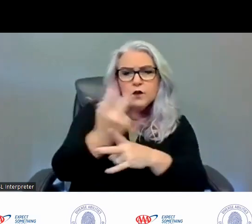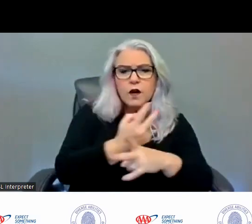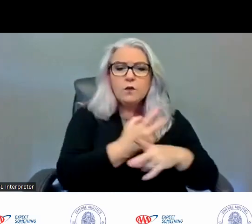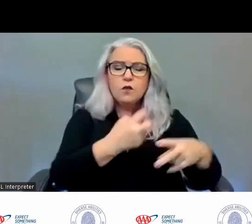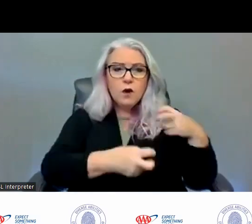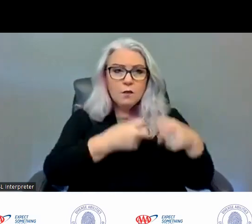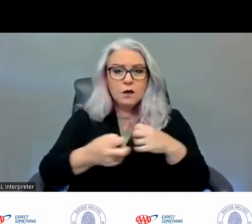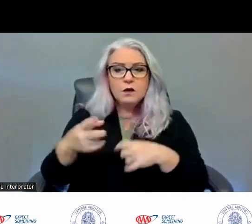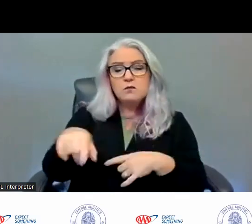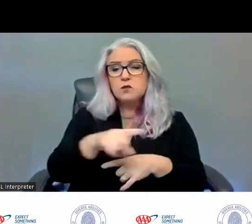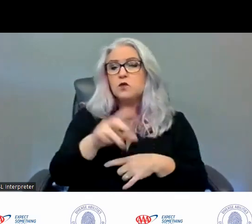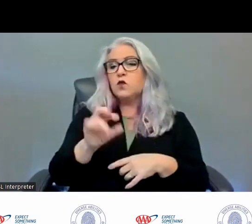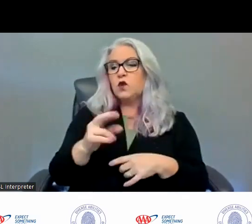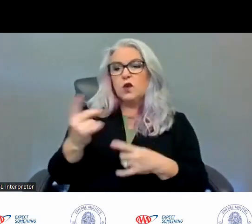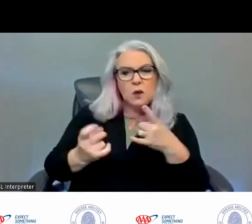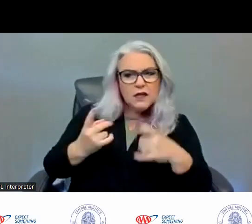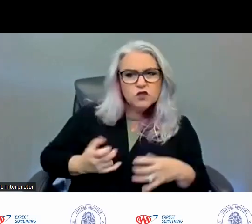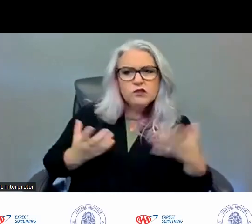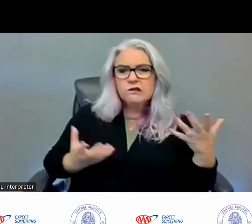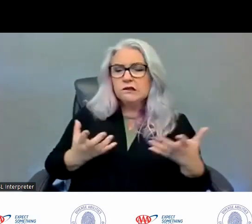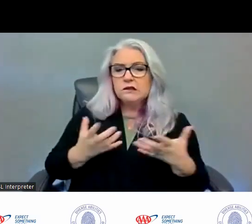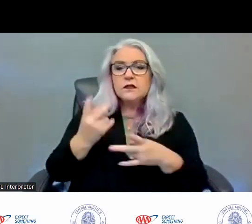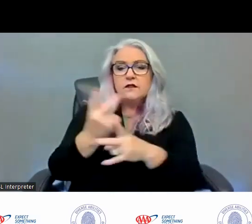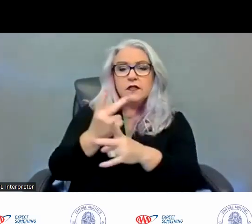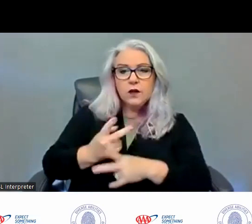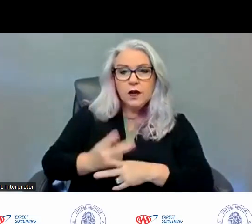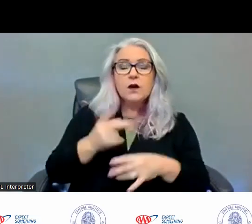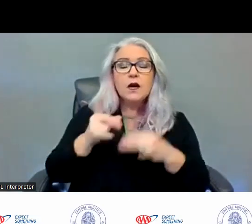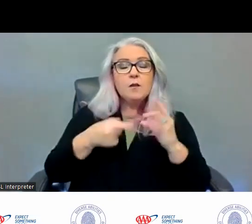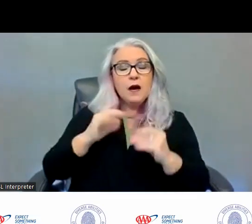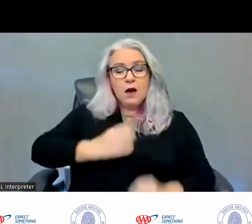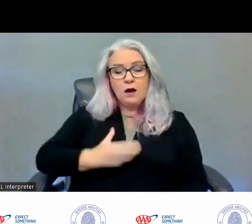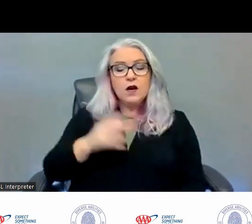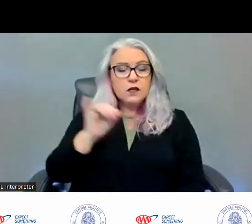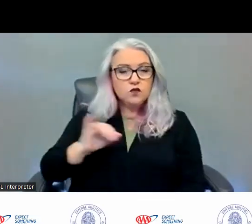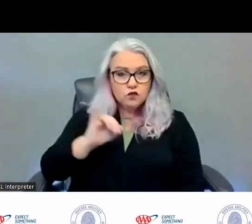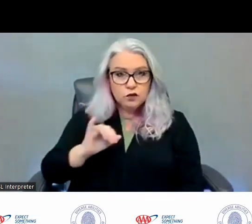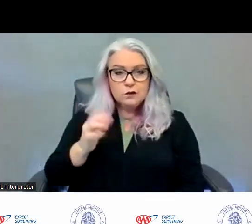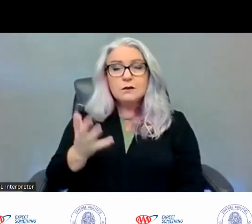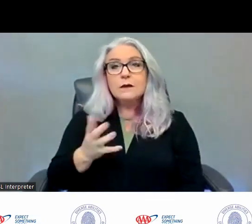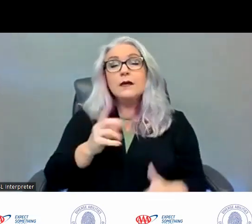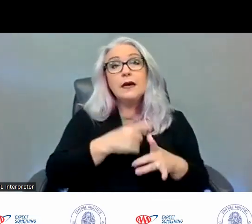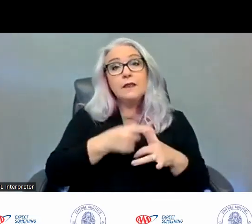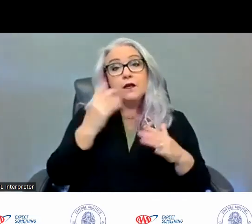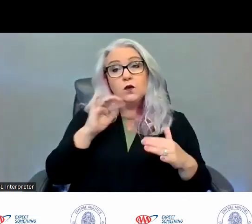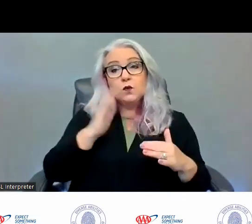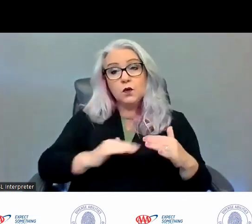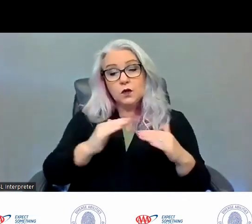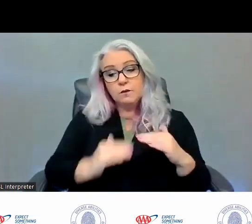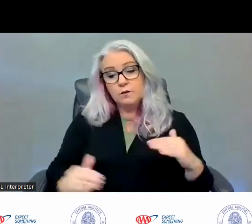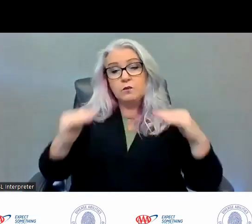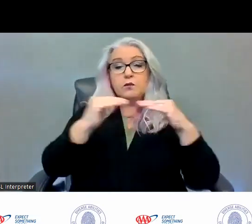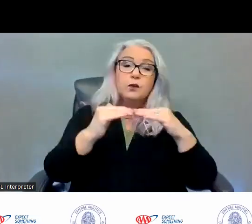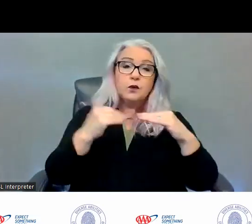or questions that they have in and around our insurance products. And then you would move to member representative